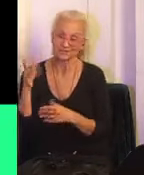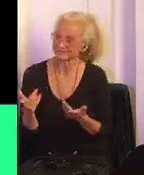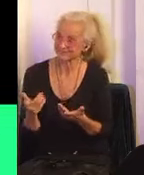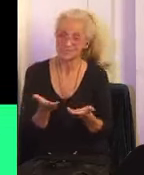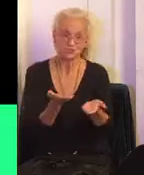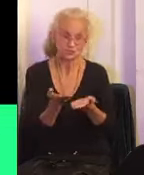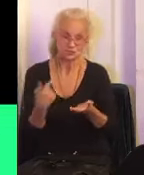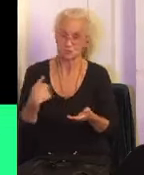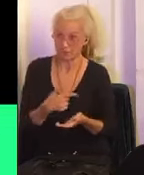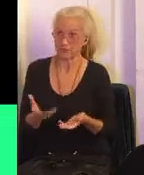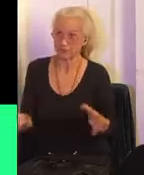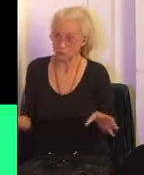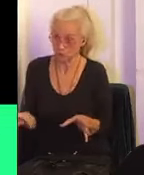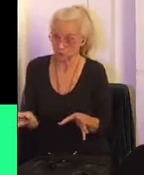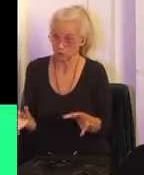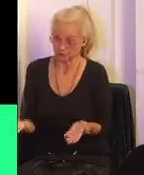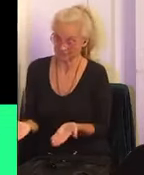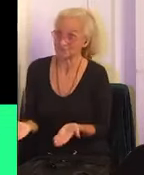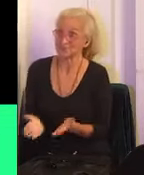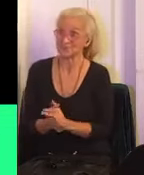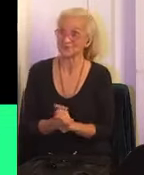service that we do.